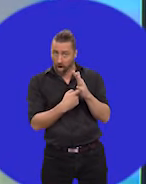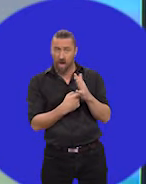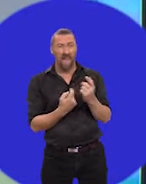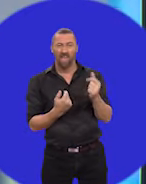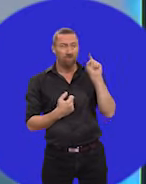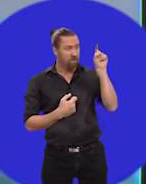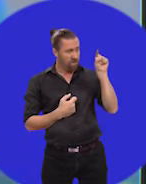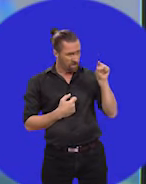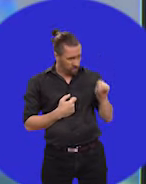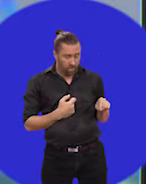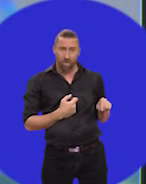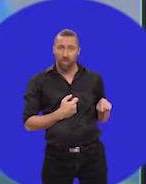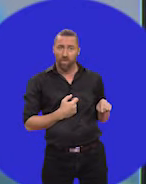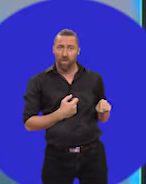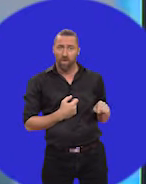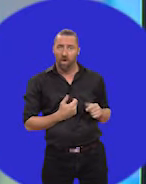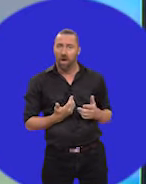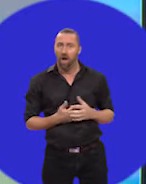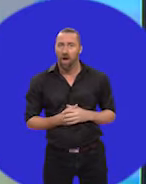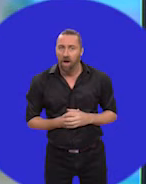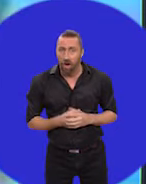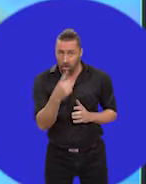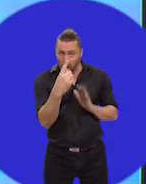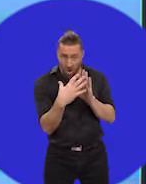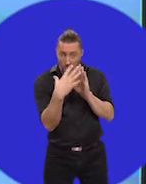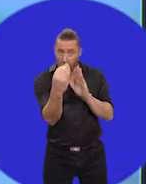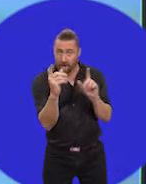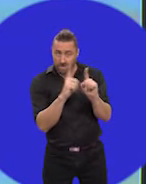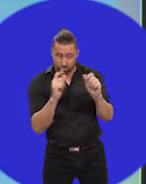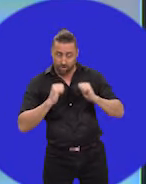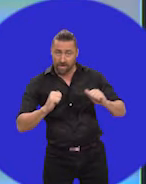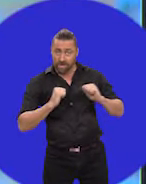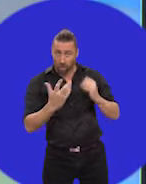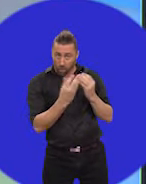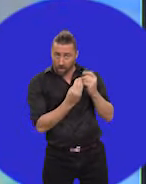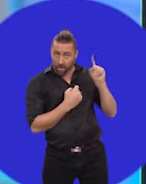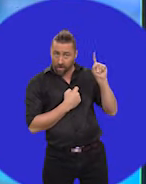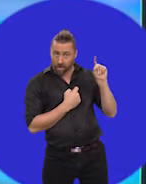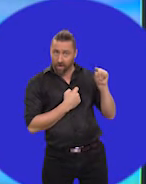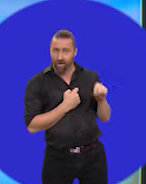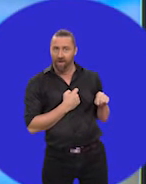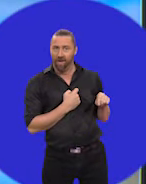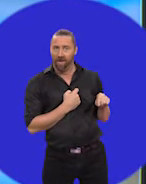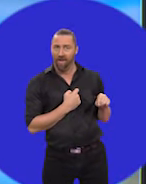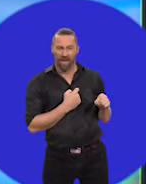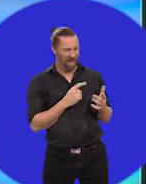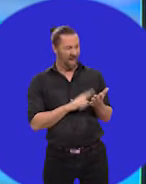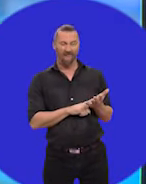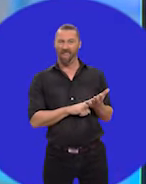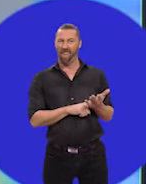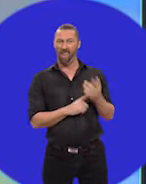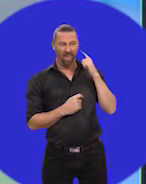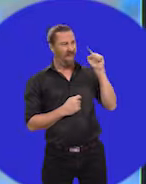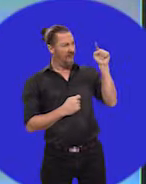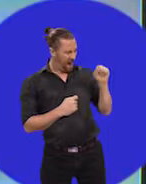top and we draw straight down to the bottom. Would you like to do one together? Top to